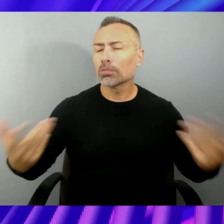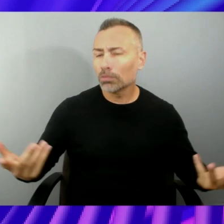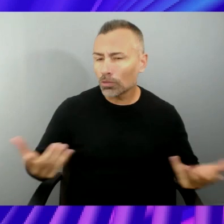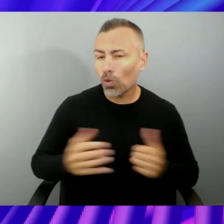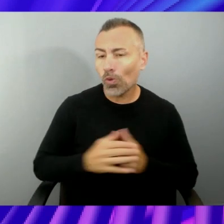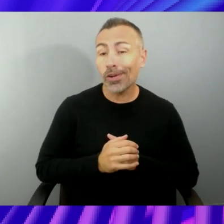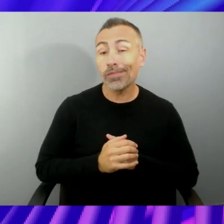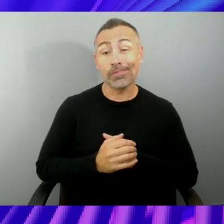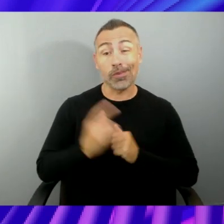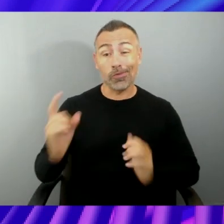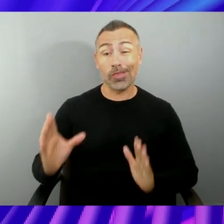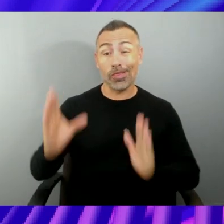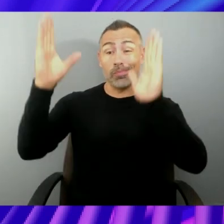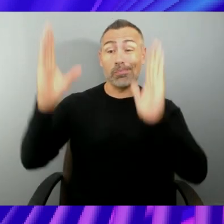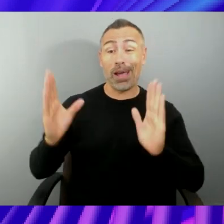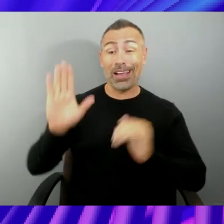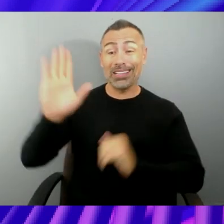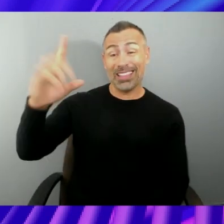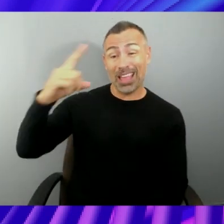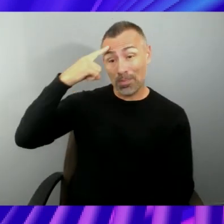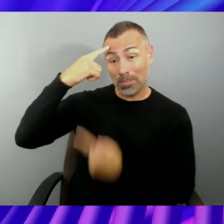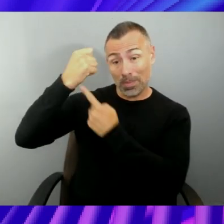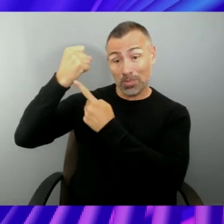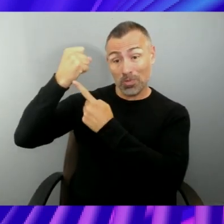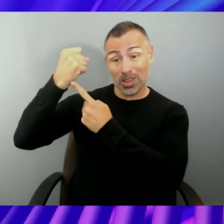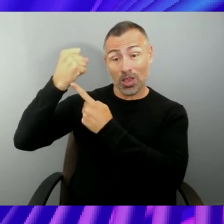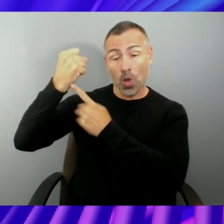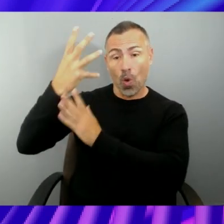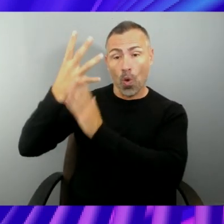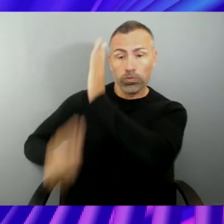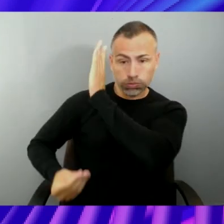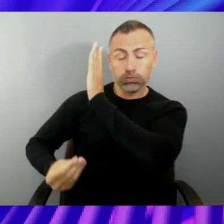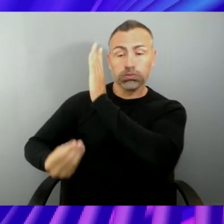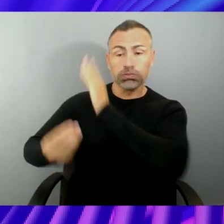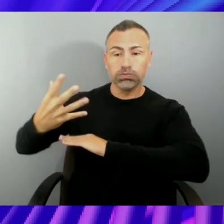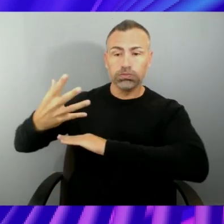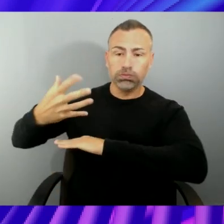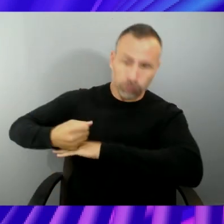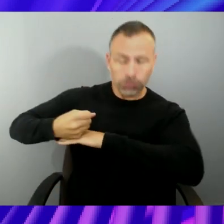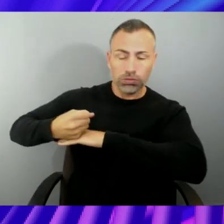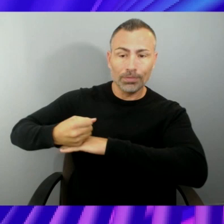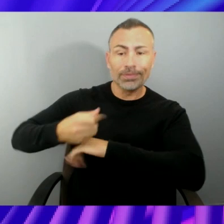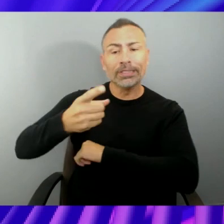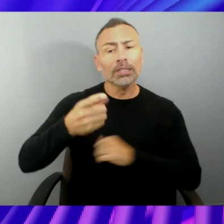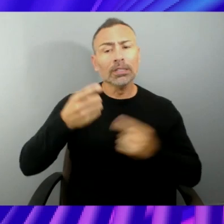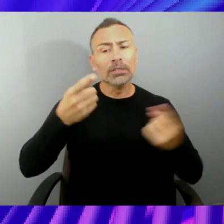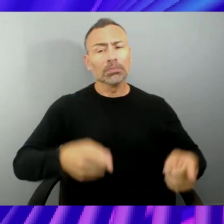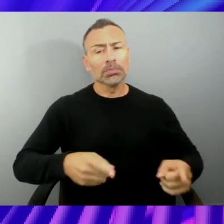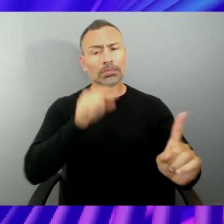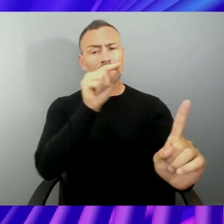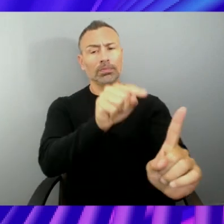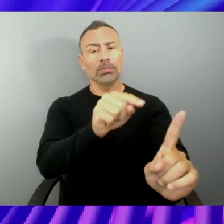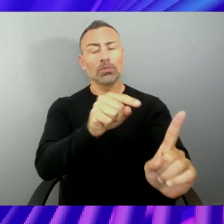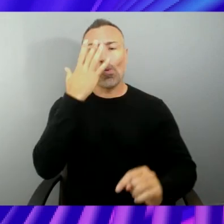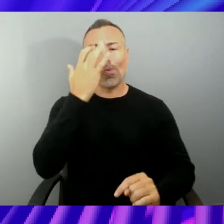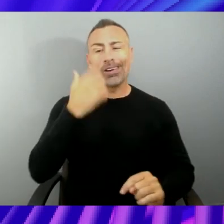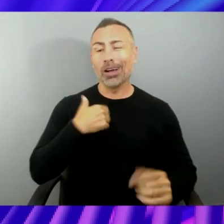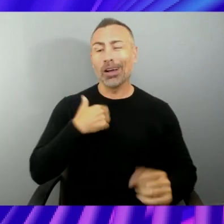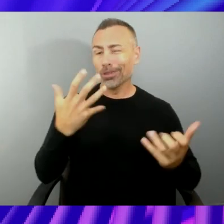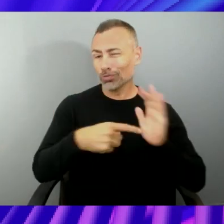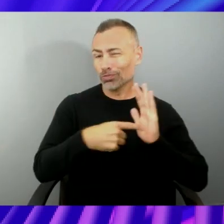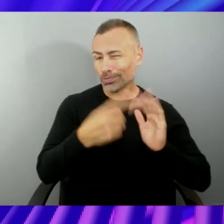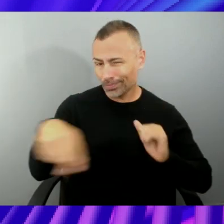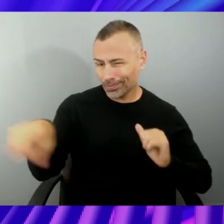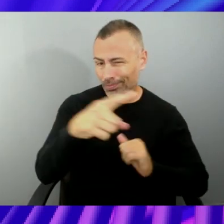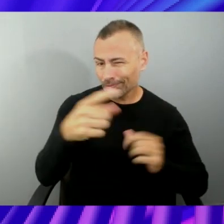do this on purpose, because I like to show people how everything works. But one of the other things that we can focus in on that can help